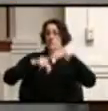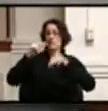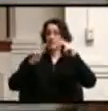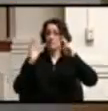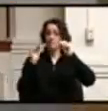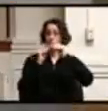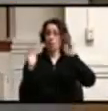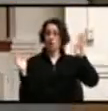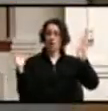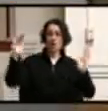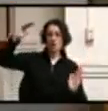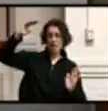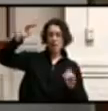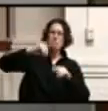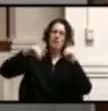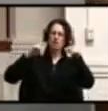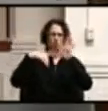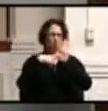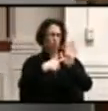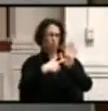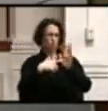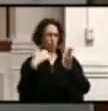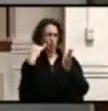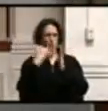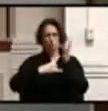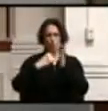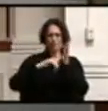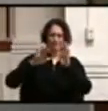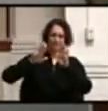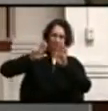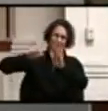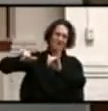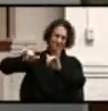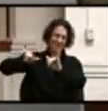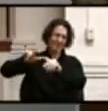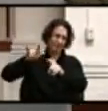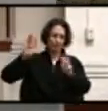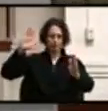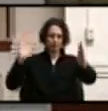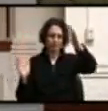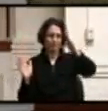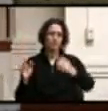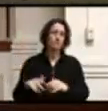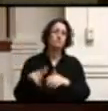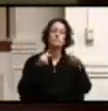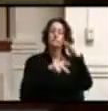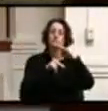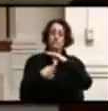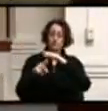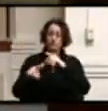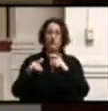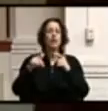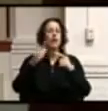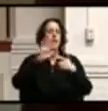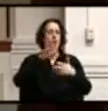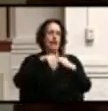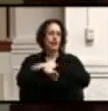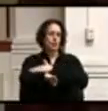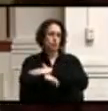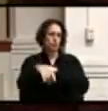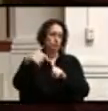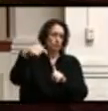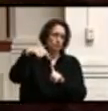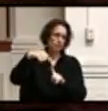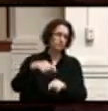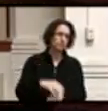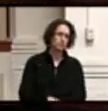turn the building this way. I won't fit on the drawings. So we have our three apparatus bays. There's a main entrance here. There's also